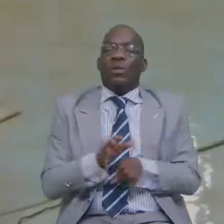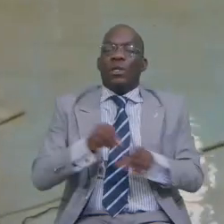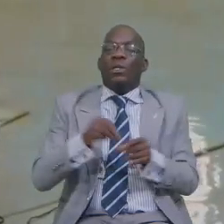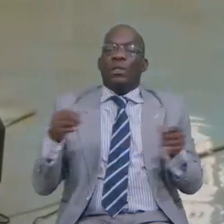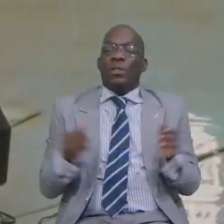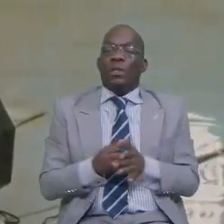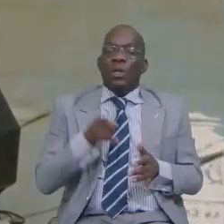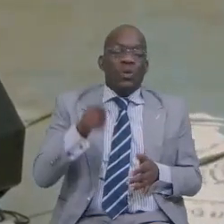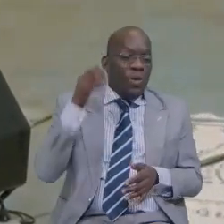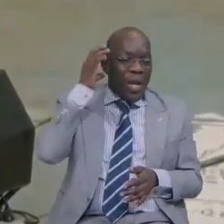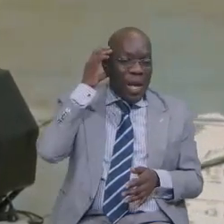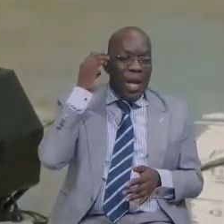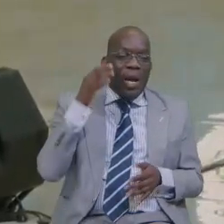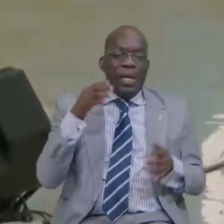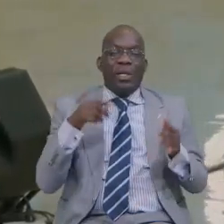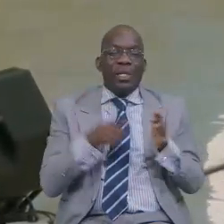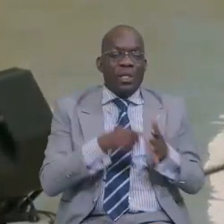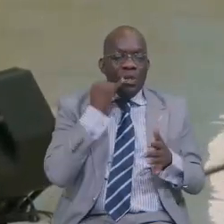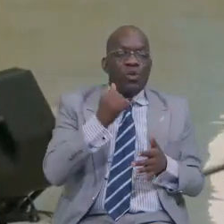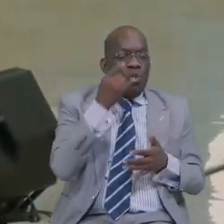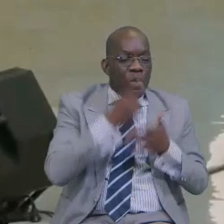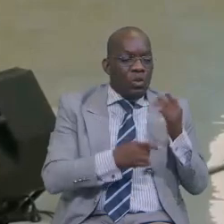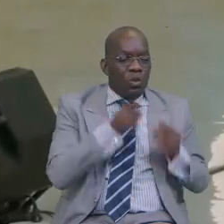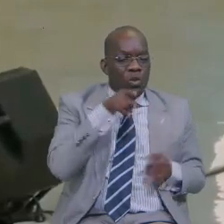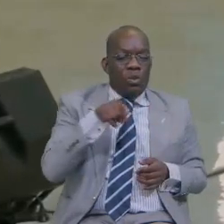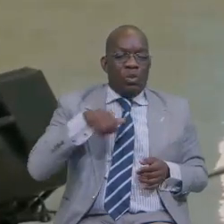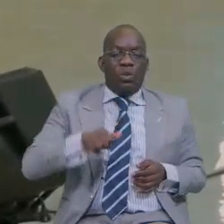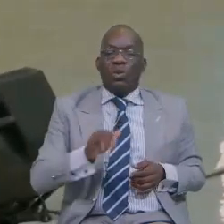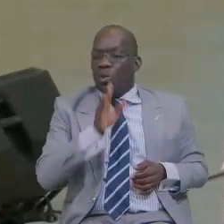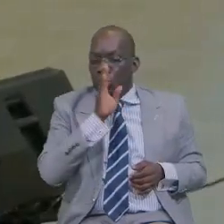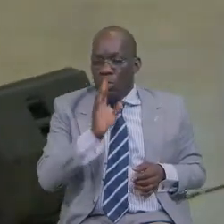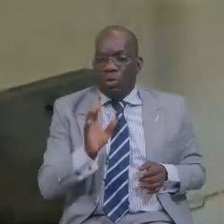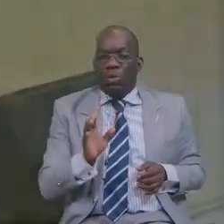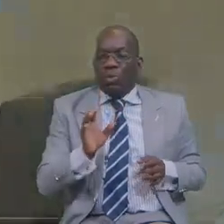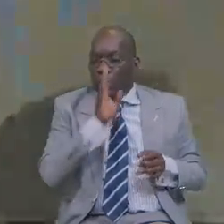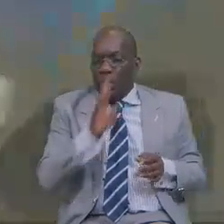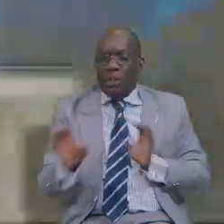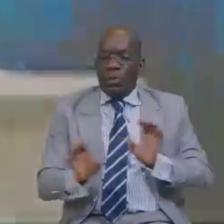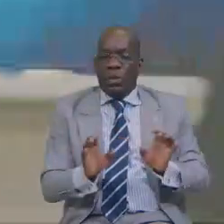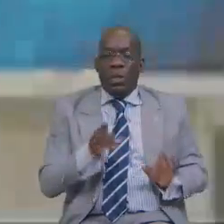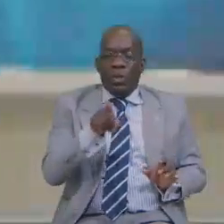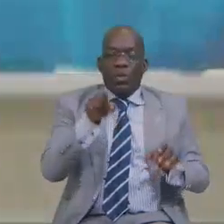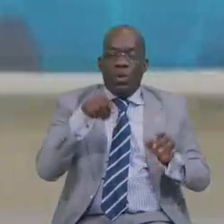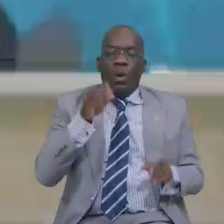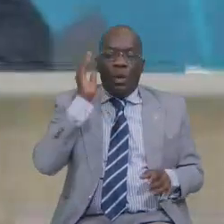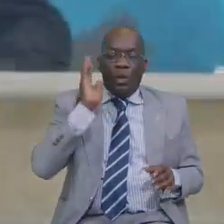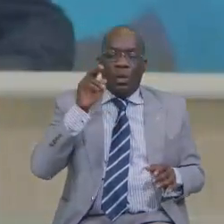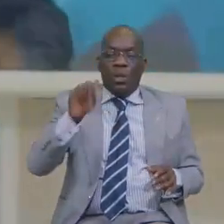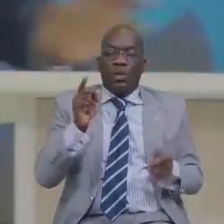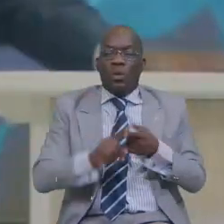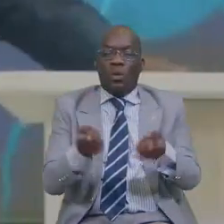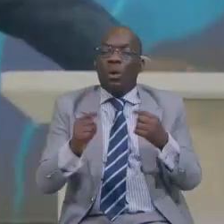have been doing, yes, what you are doing is good, but you should have climbed up, come up, naturally